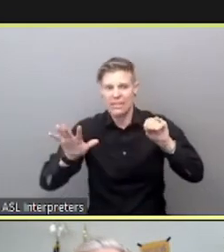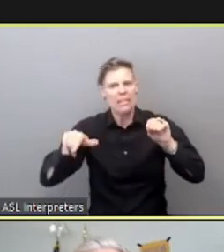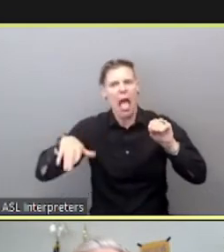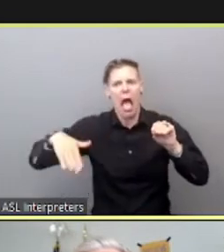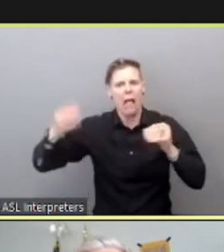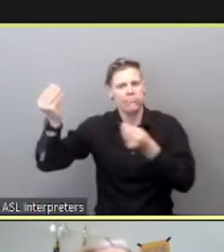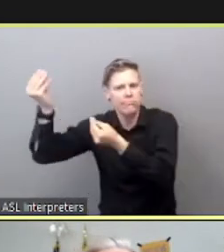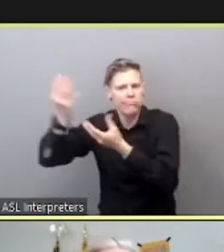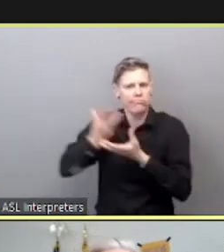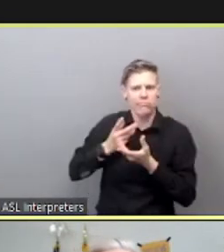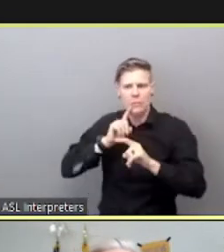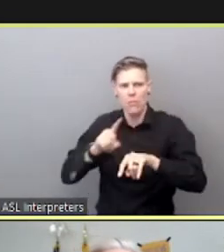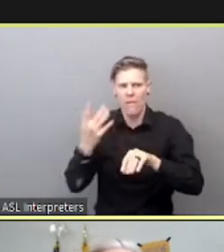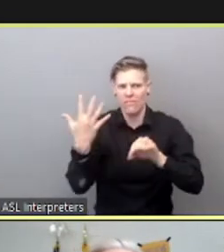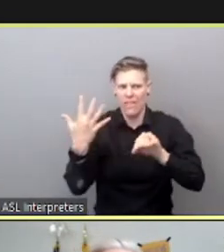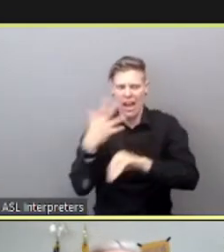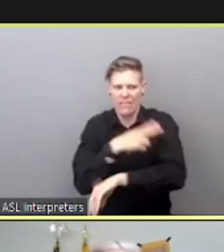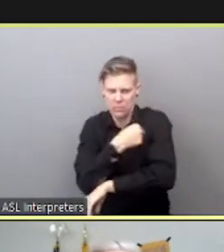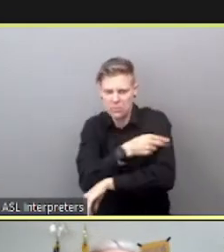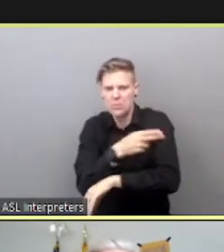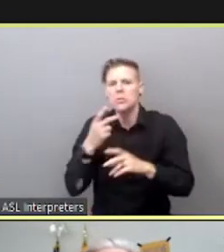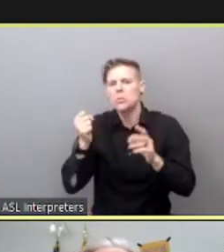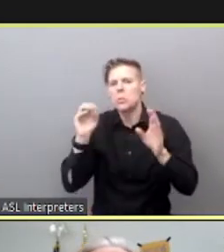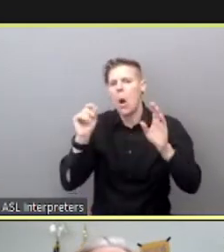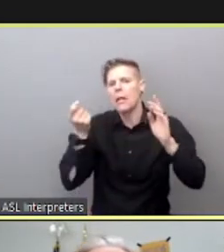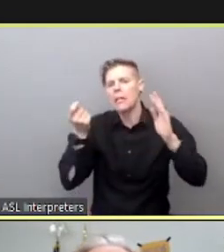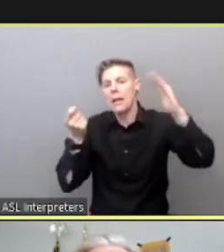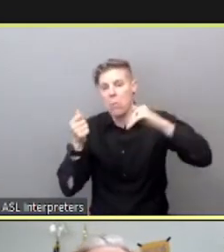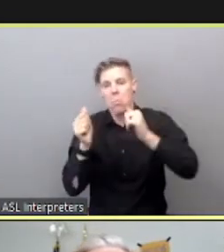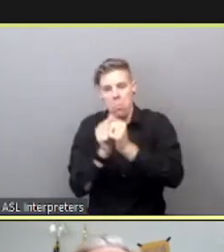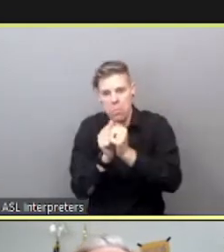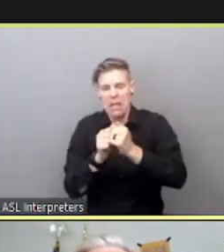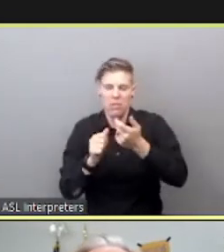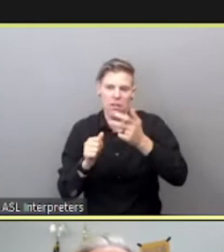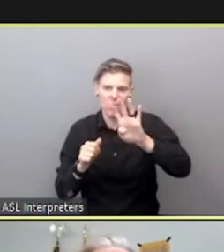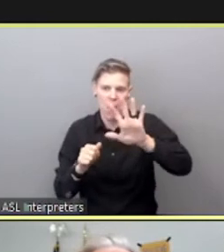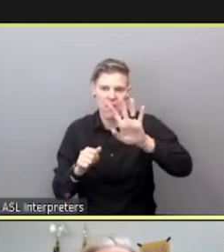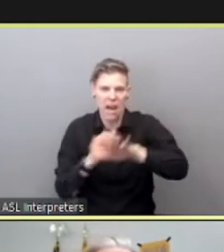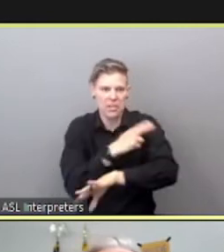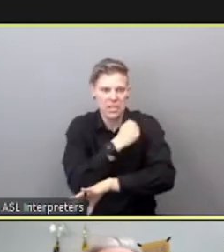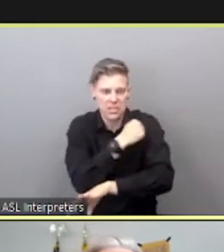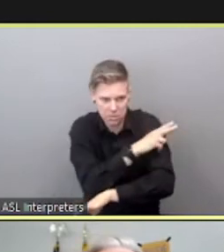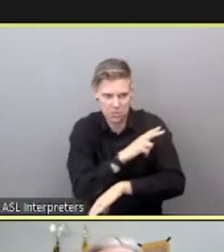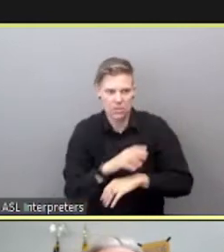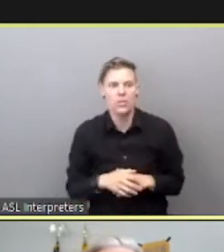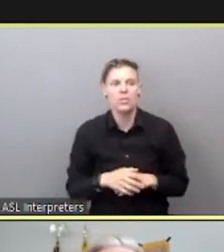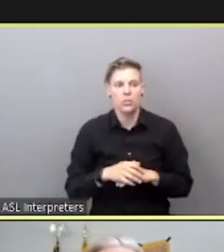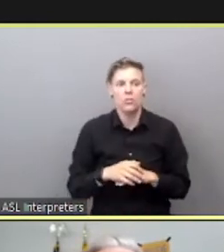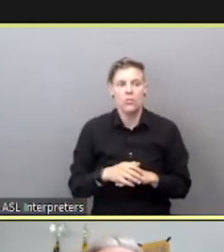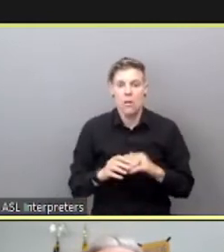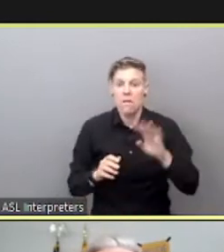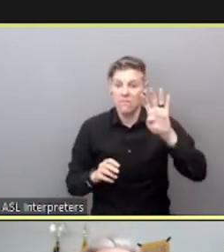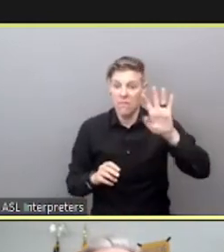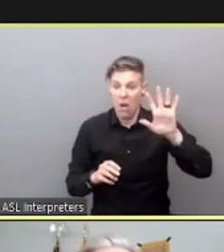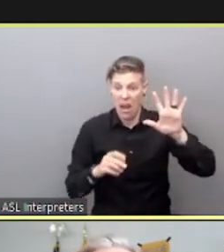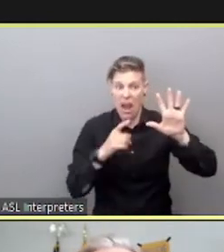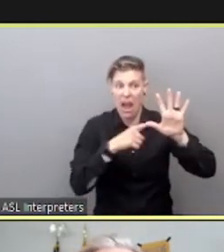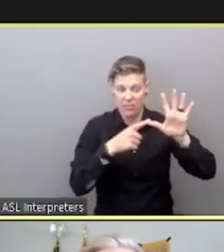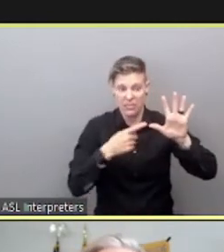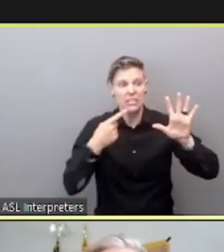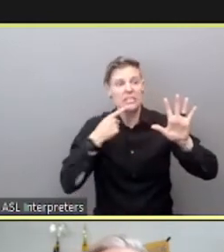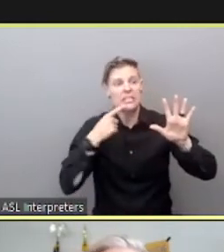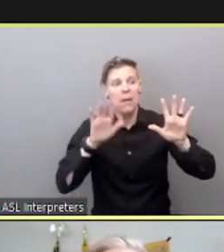below 90%. But of the ones that reported, 89% of New Mexico's hospital employees are